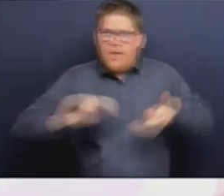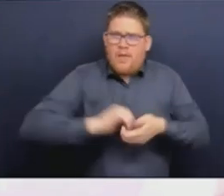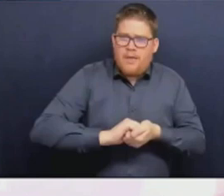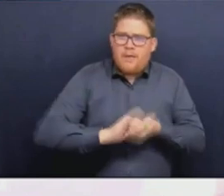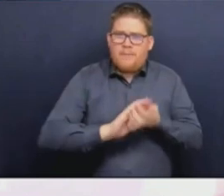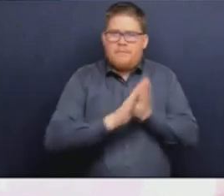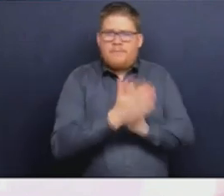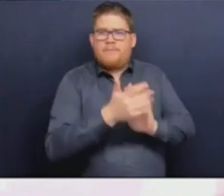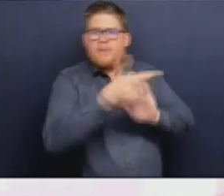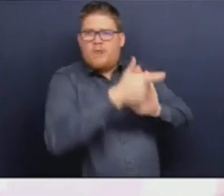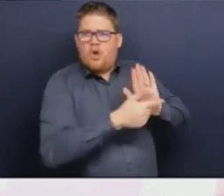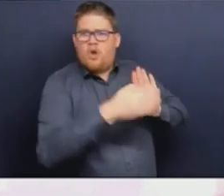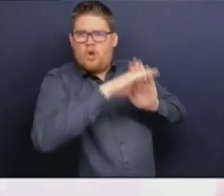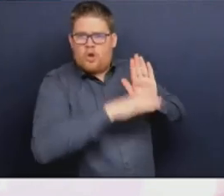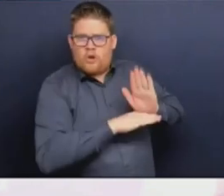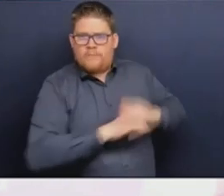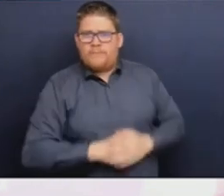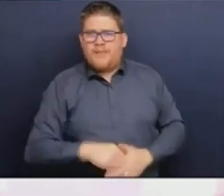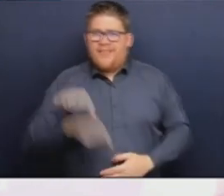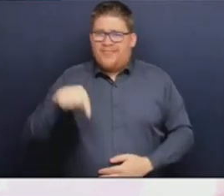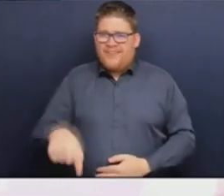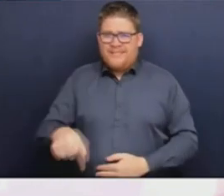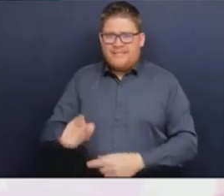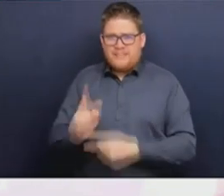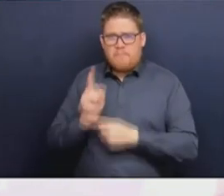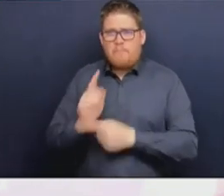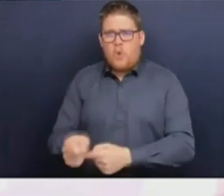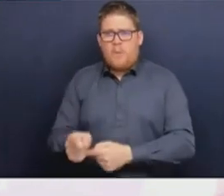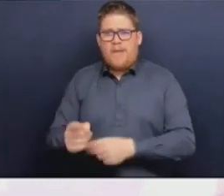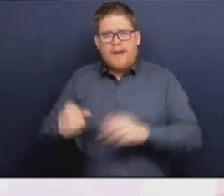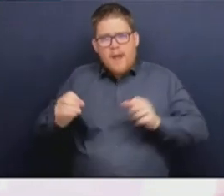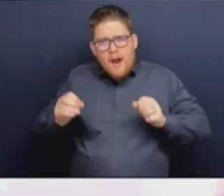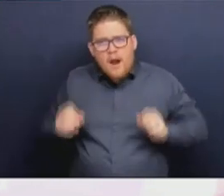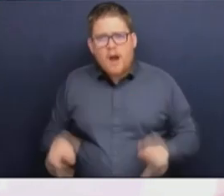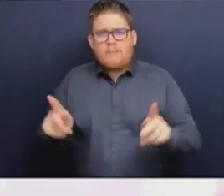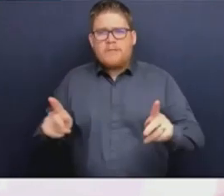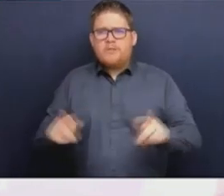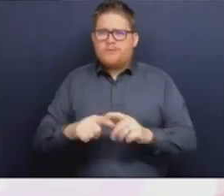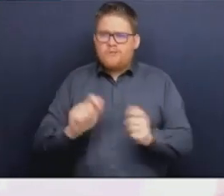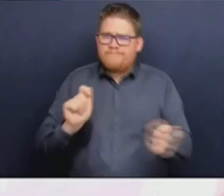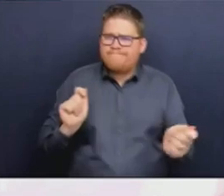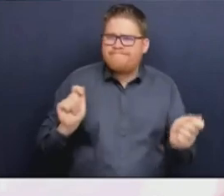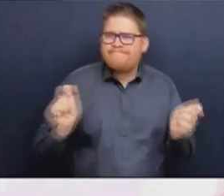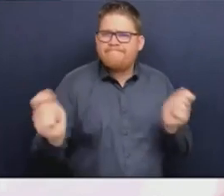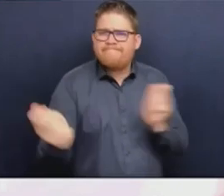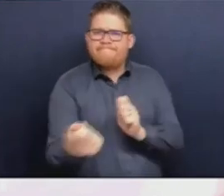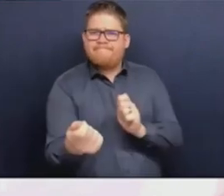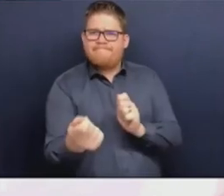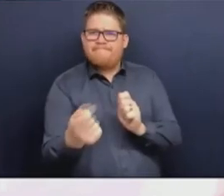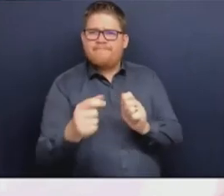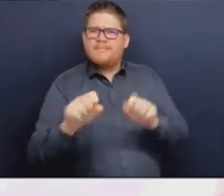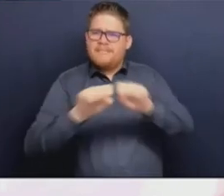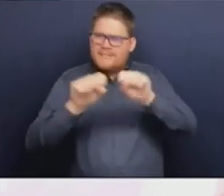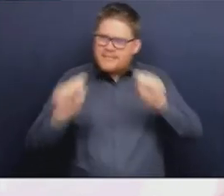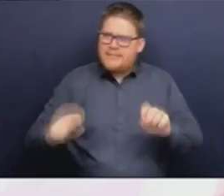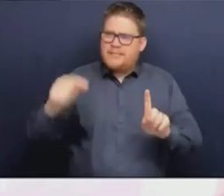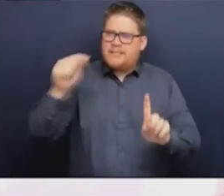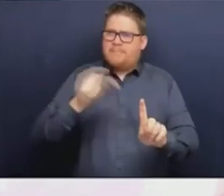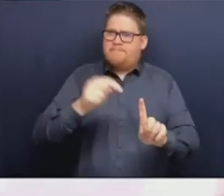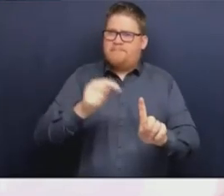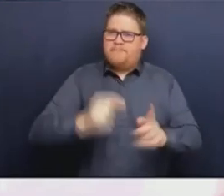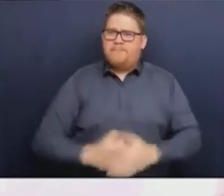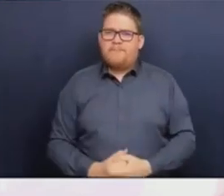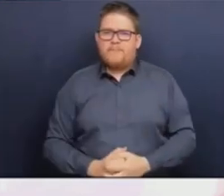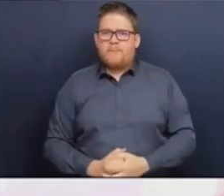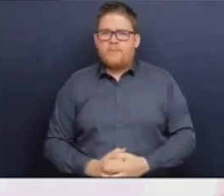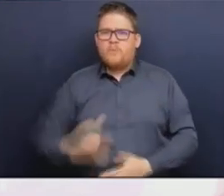will allow us to lead to the kind of transformation and the changes that we will be holding the government to.